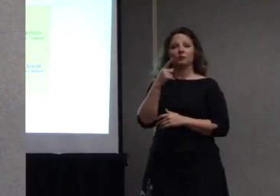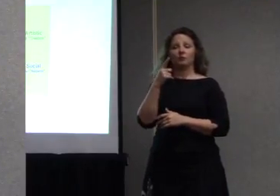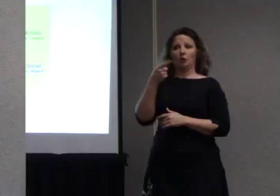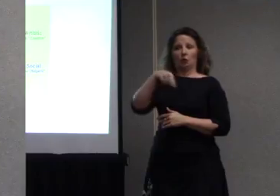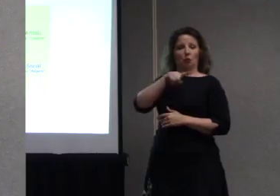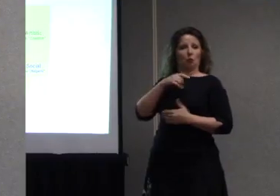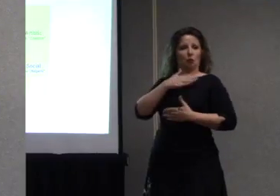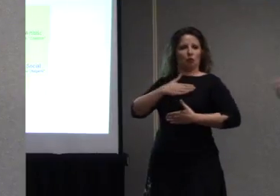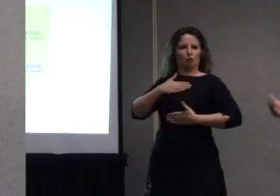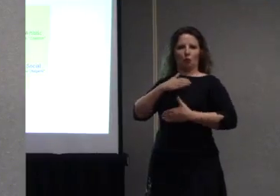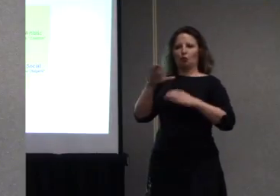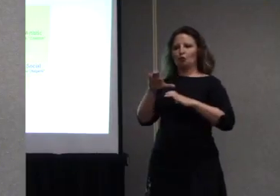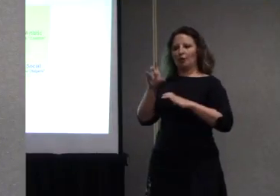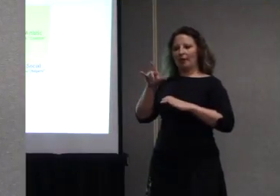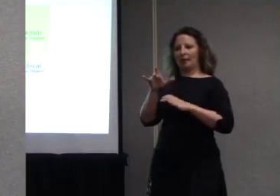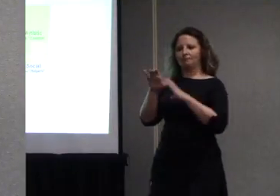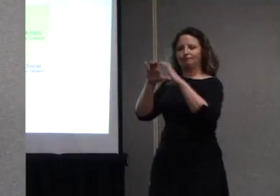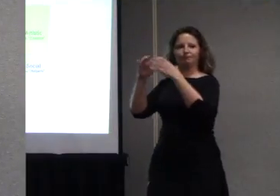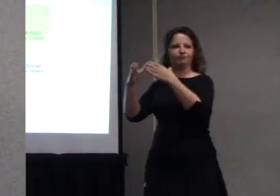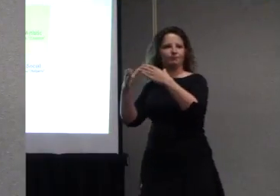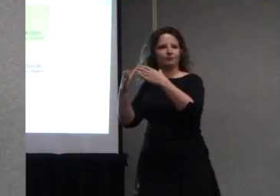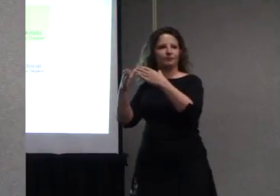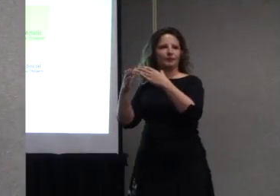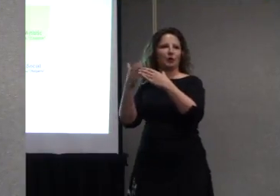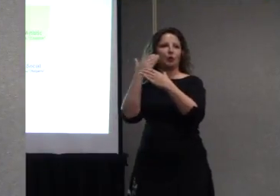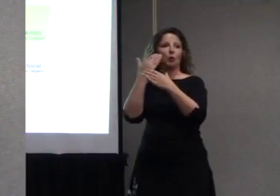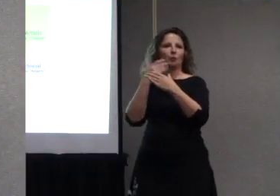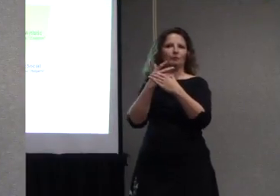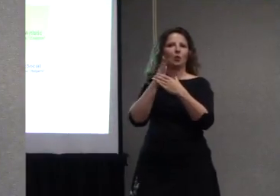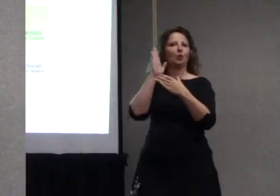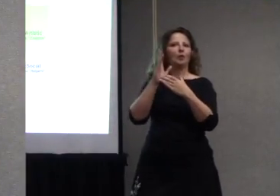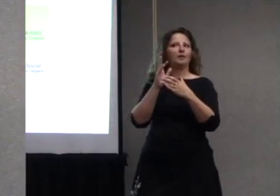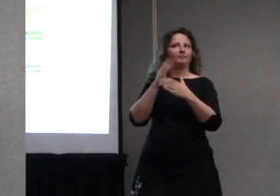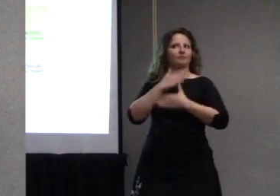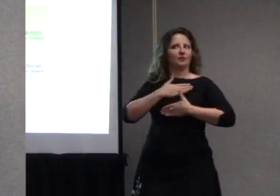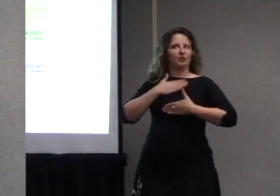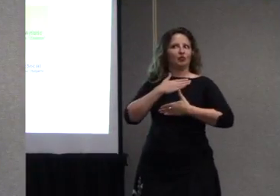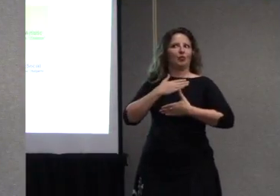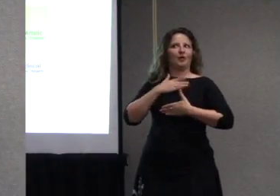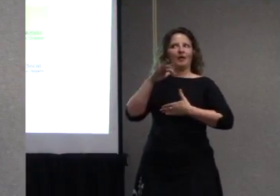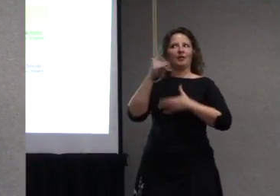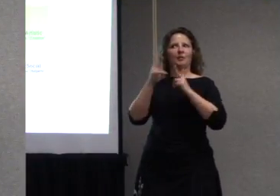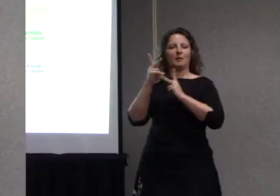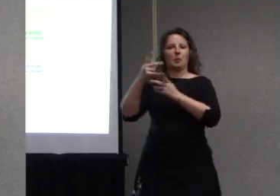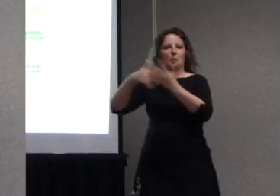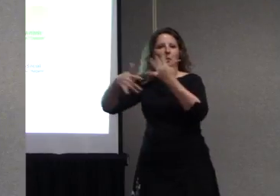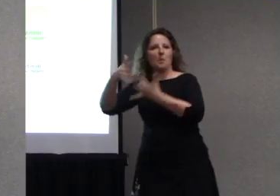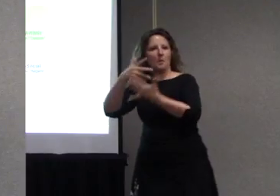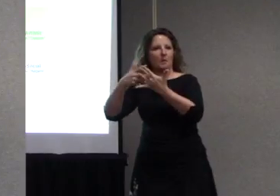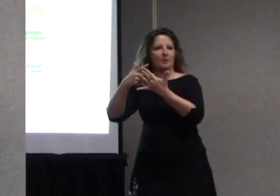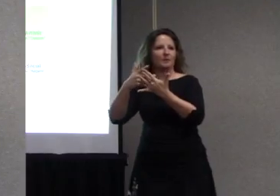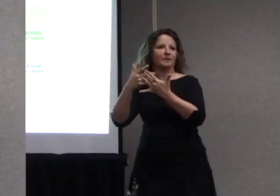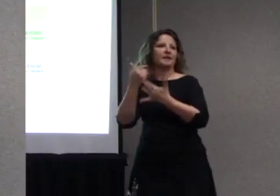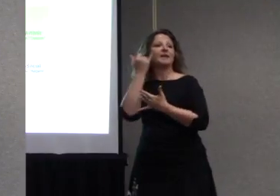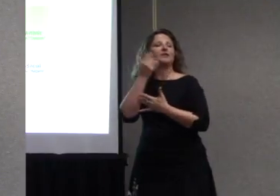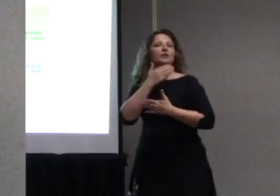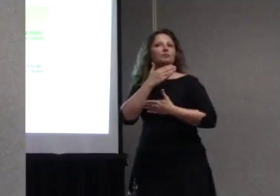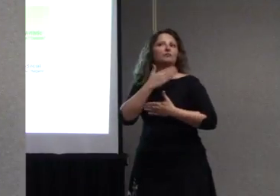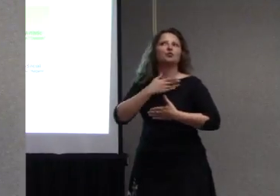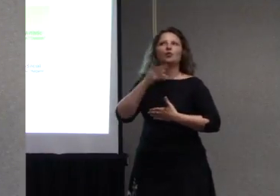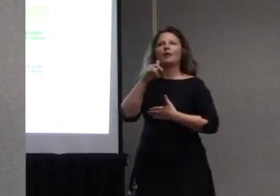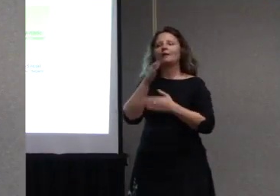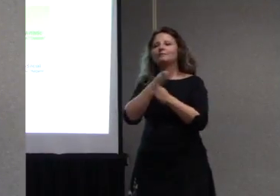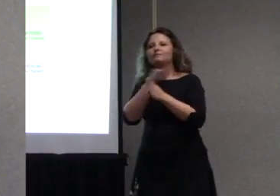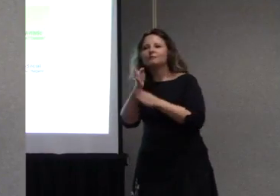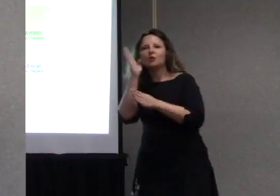that if you like to do things, you know, that birds of a feather flocks together, then you will do them